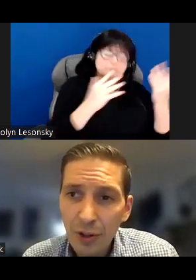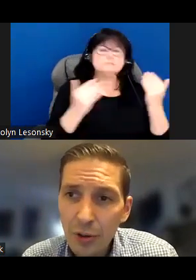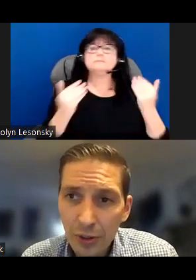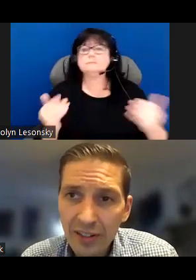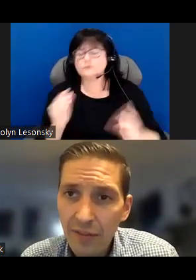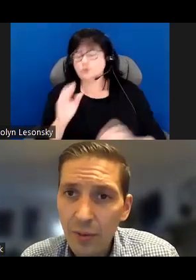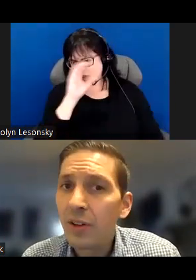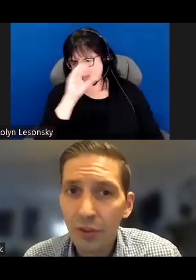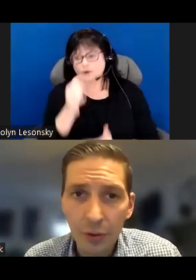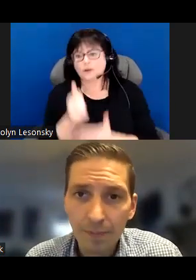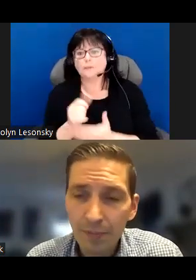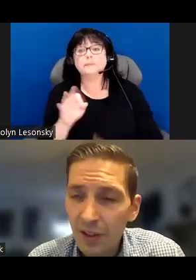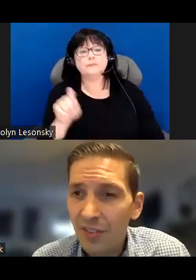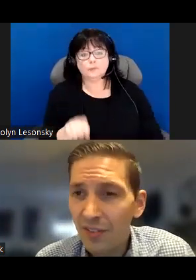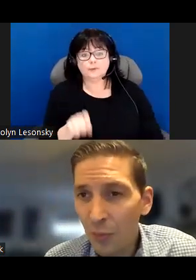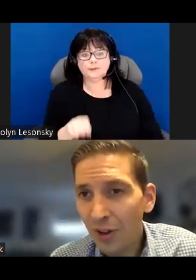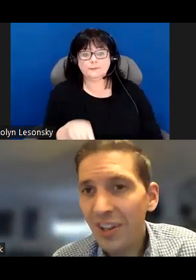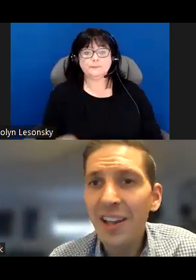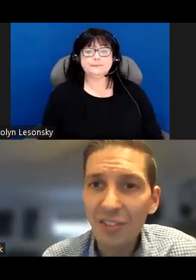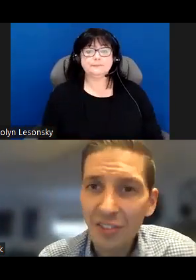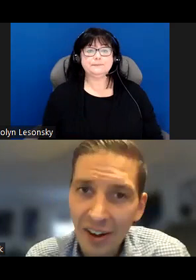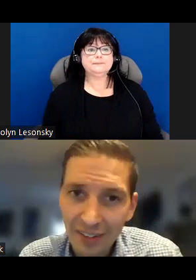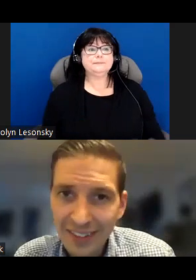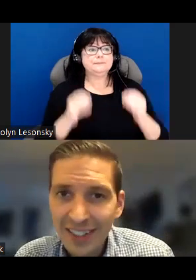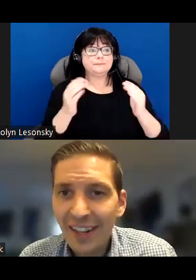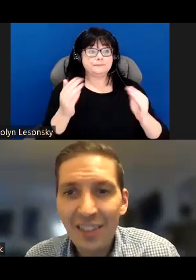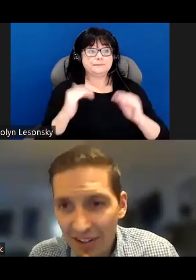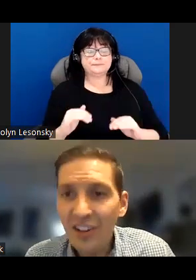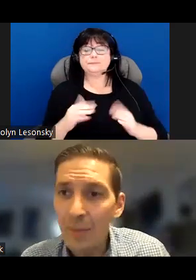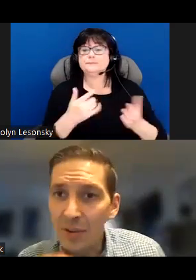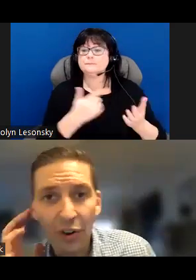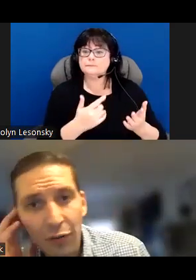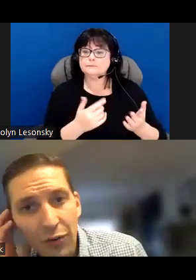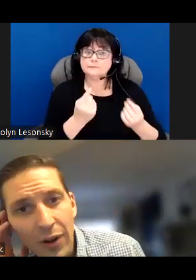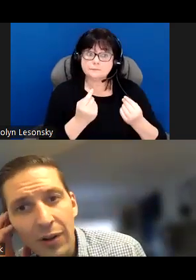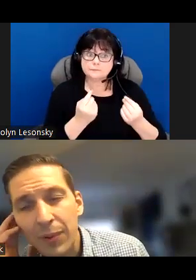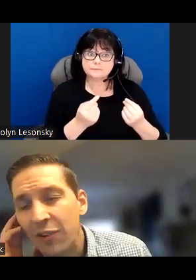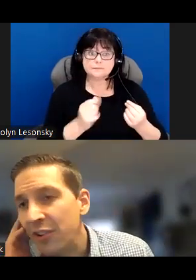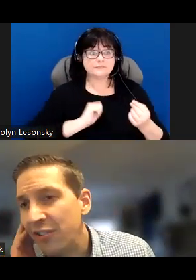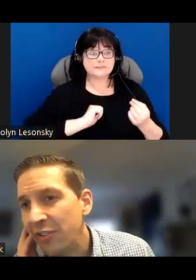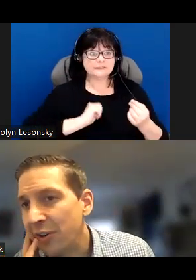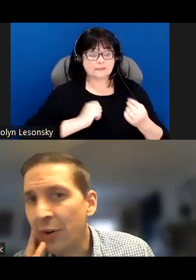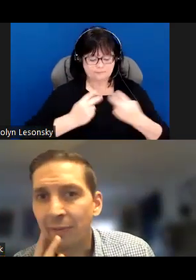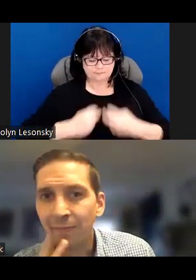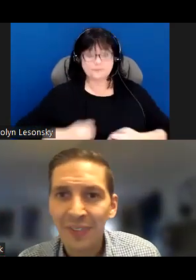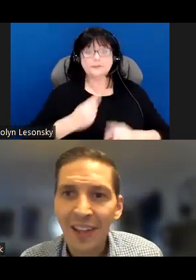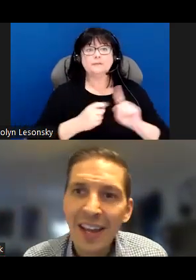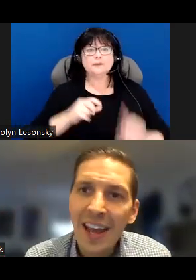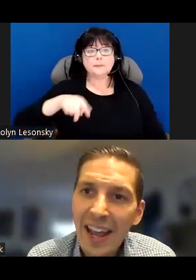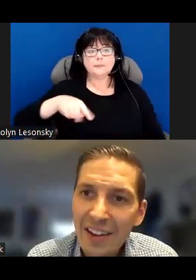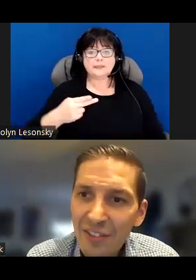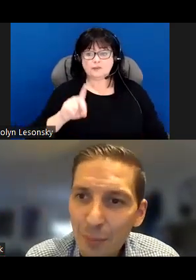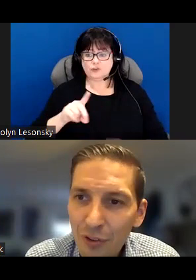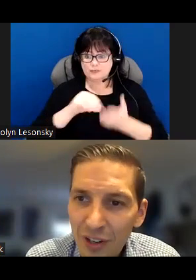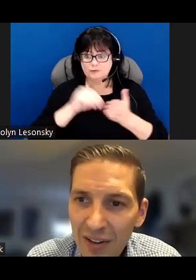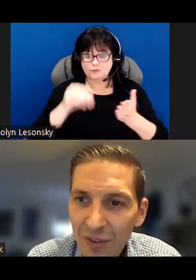Another really cool activity we can do is what we call taking stock. And these statements here are from a PhD, Sheldon Cohen.